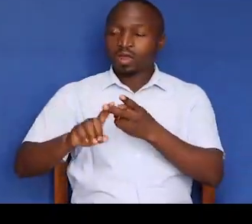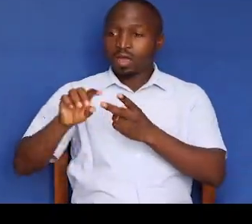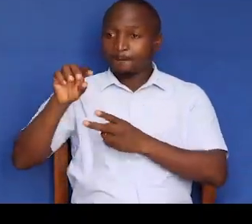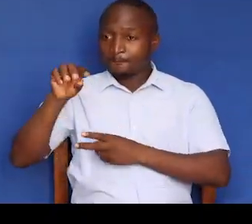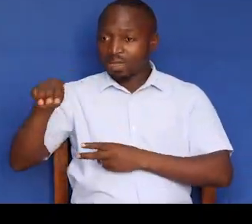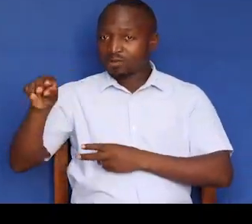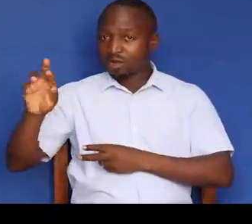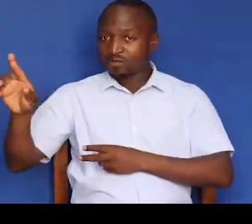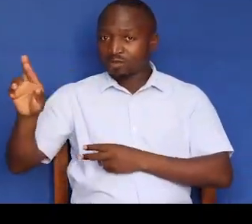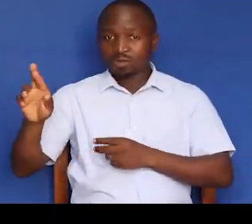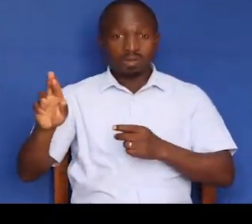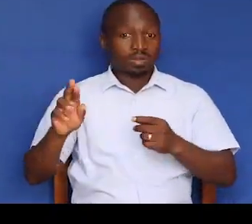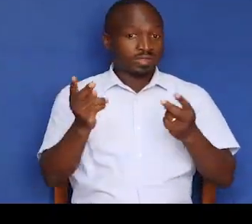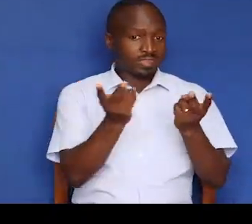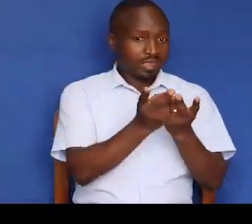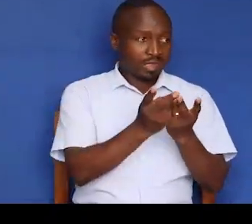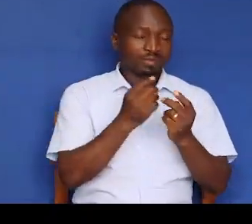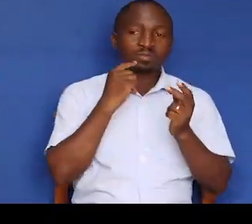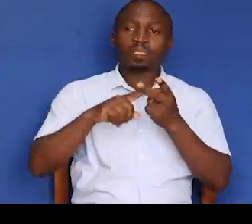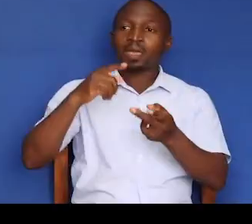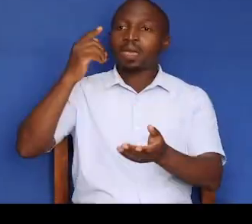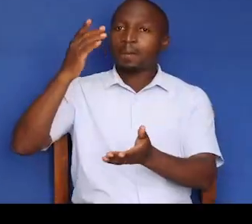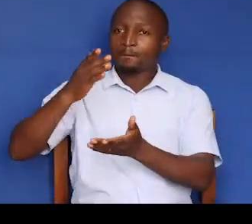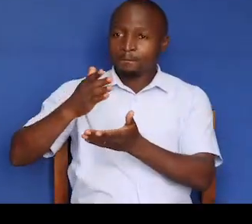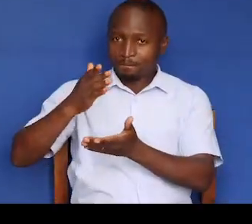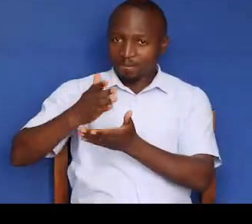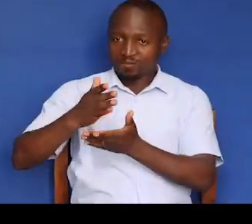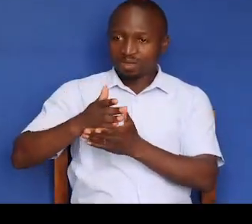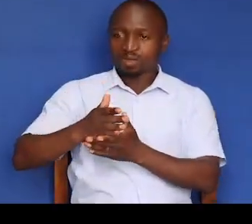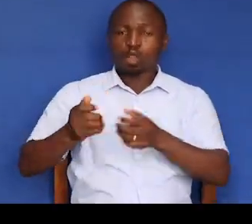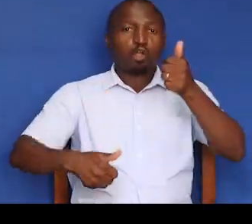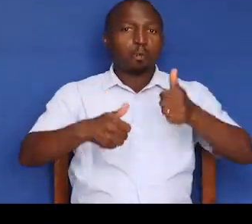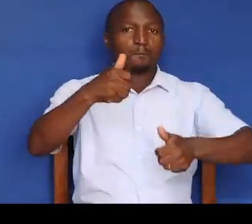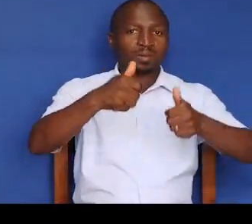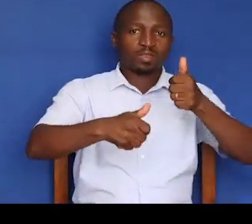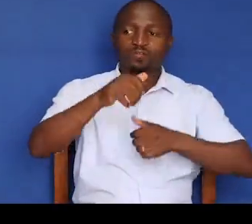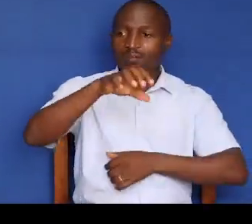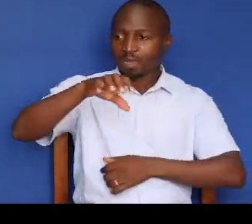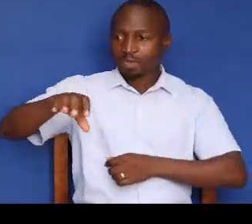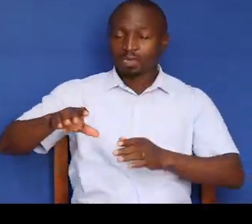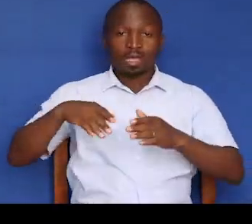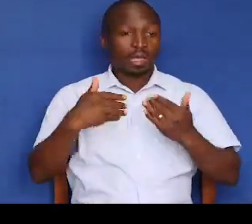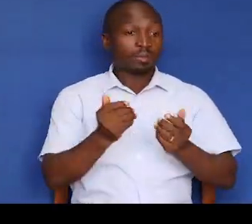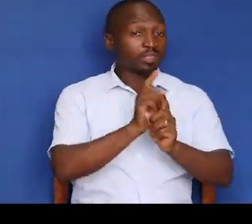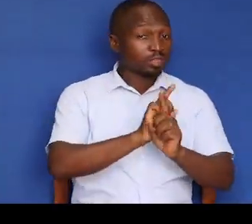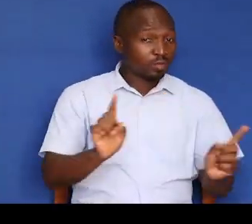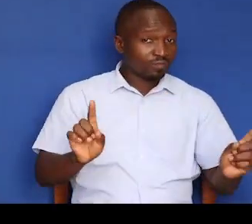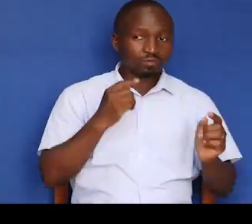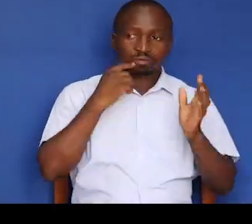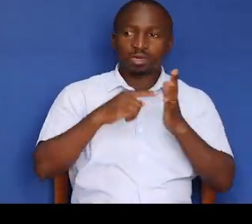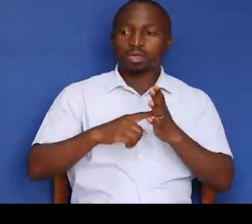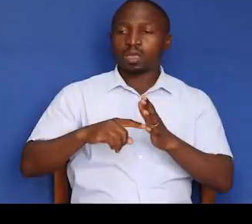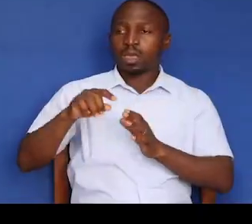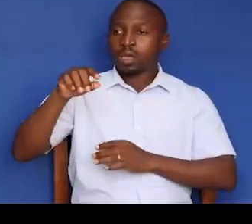competitive market. And if are not the same, maybe in a monopolistic competitive market or monopoly